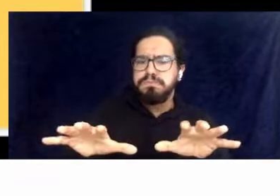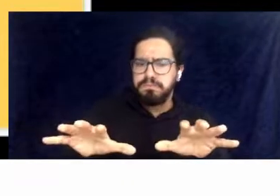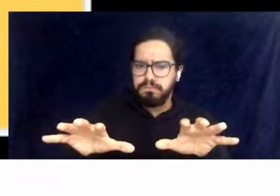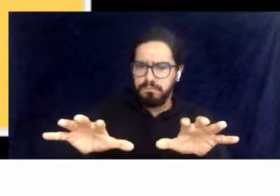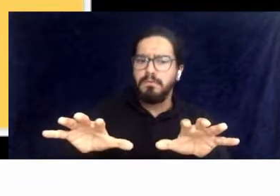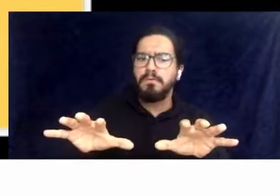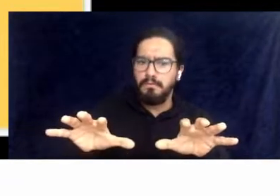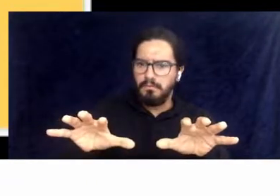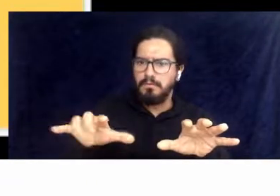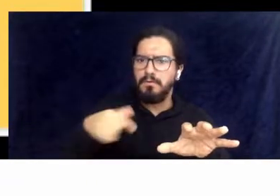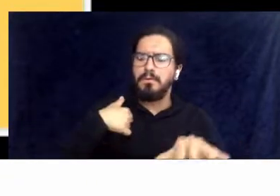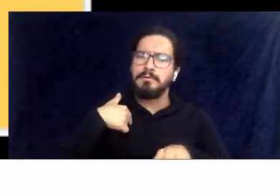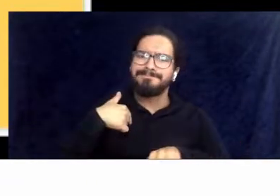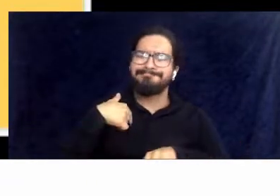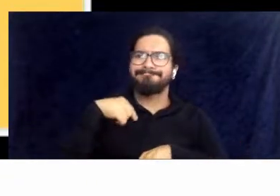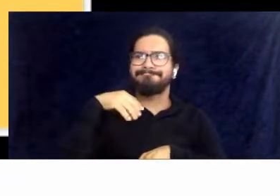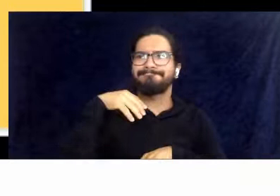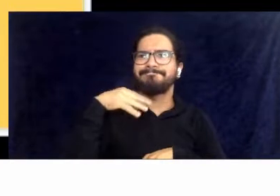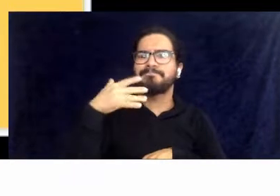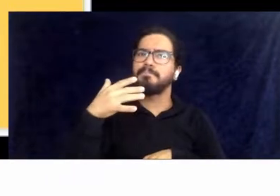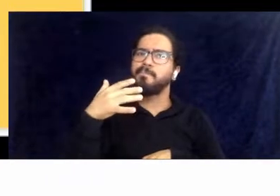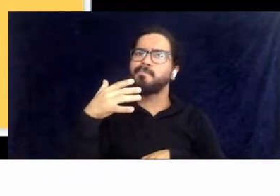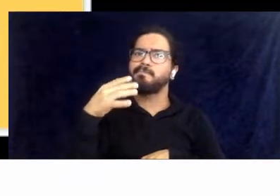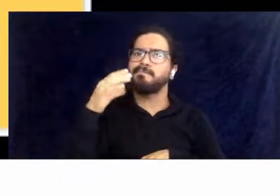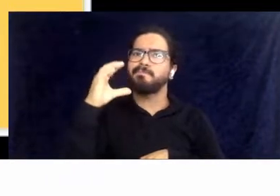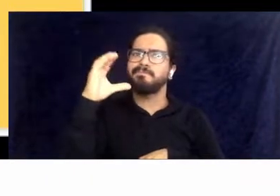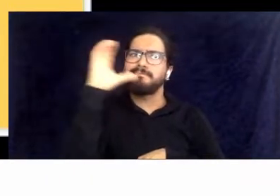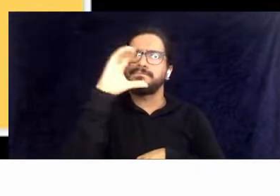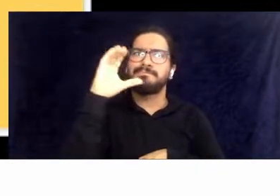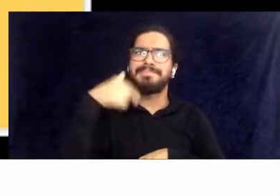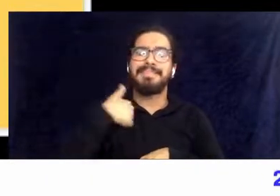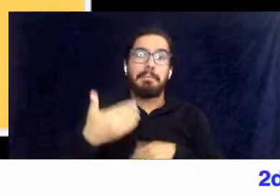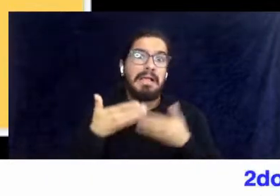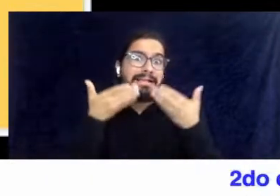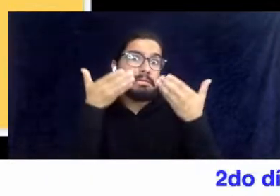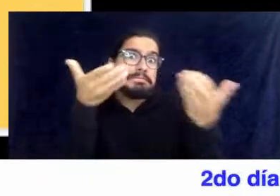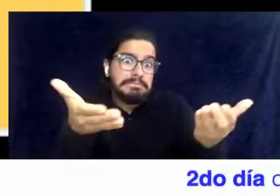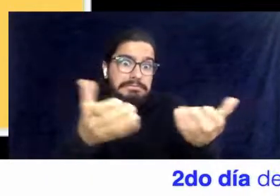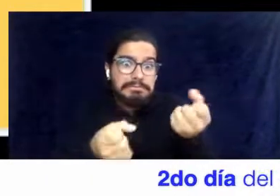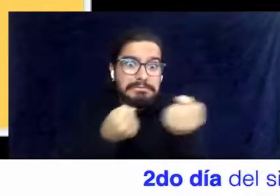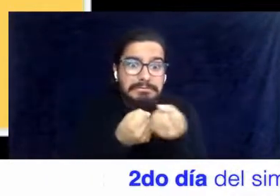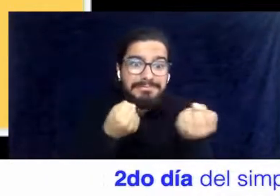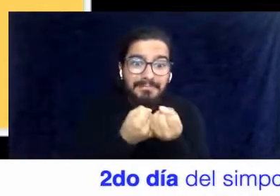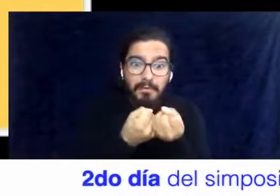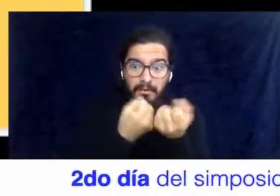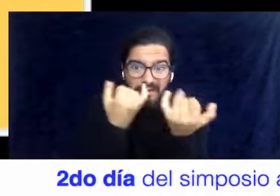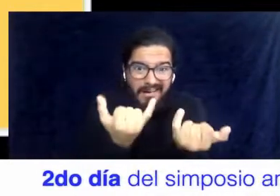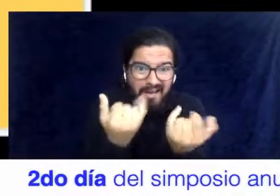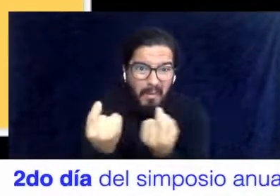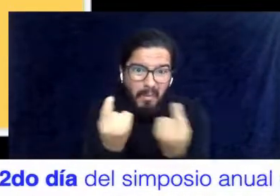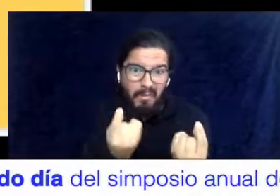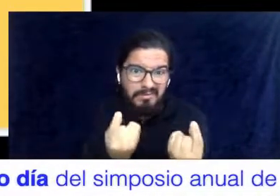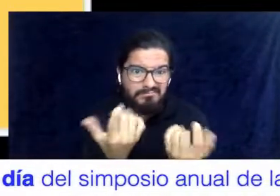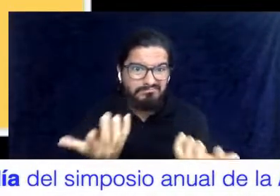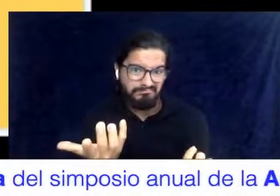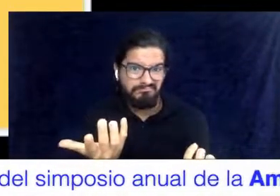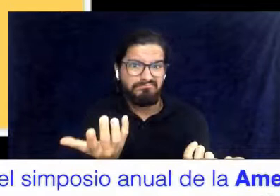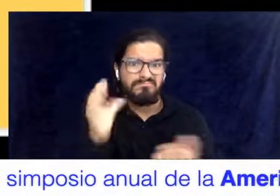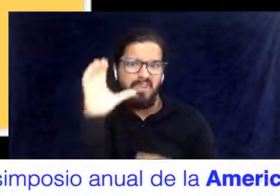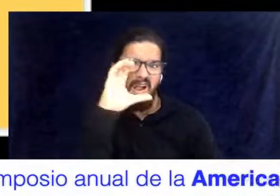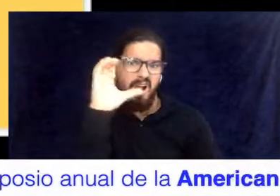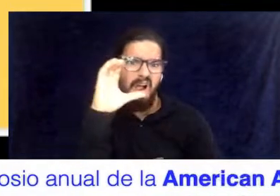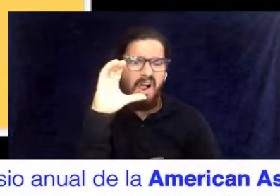my footing, to think about what is it that I can contribute in this moment as a social scientist, and particularly as a